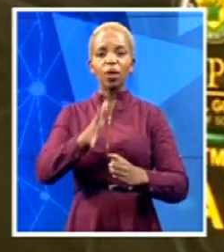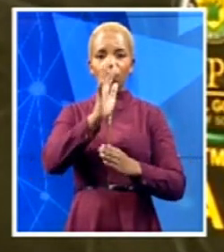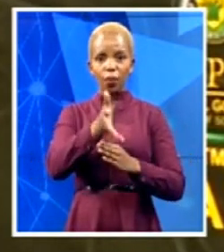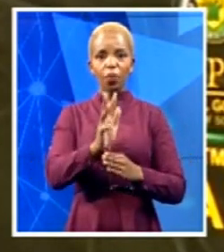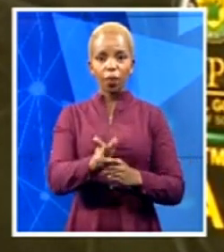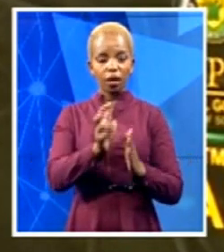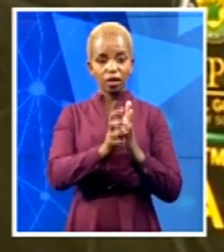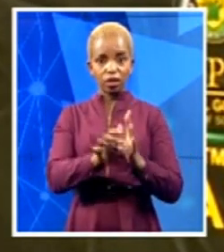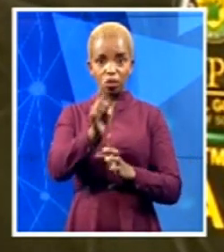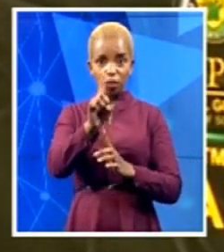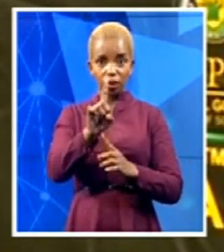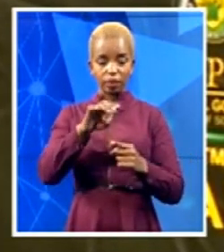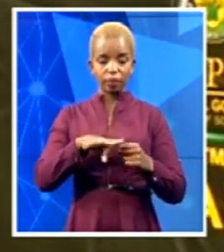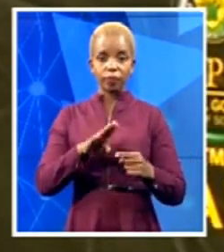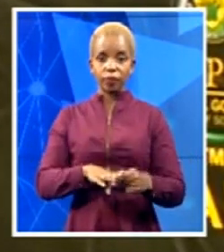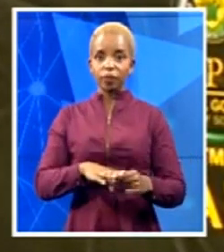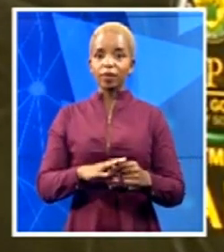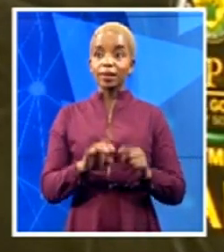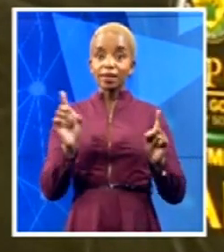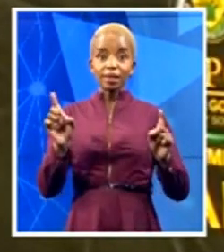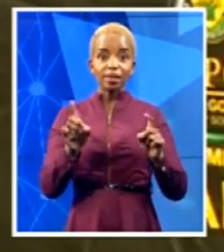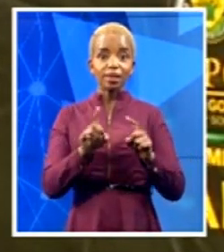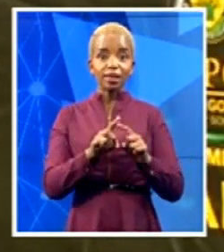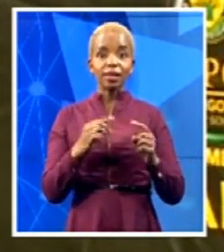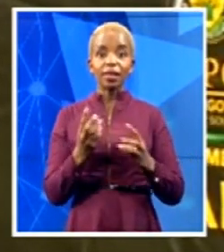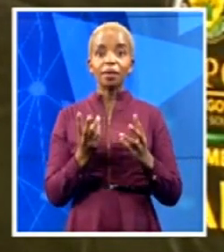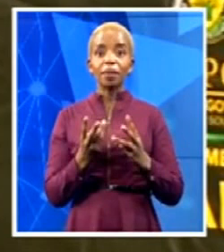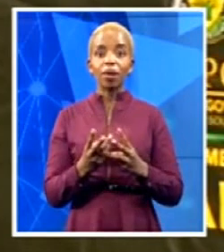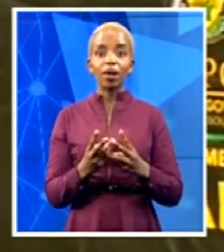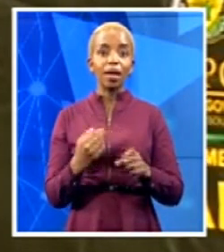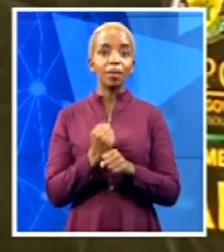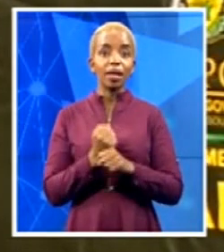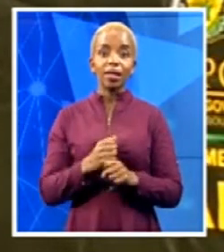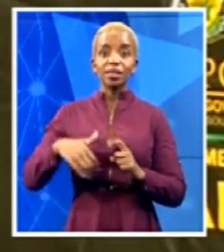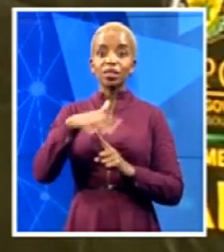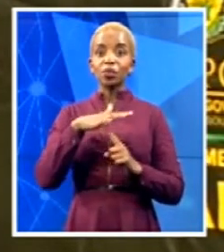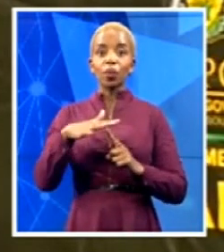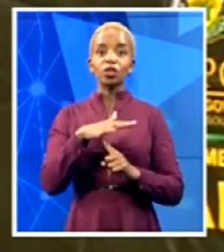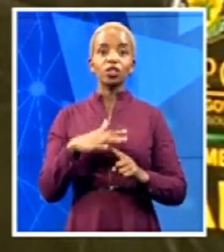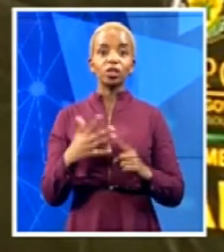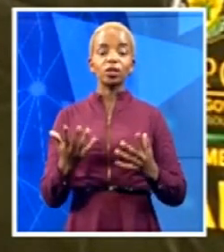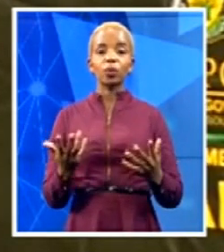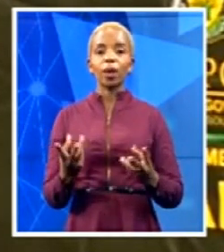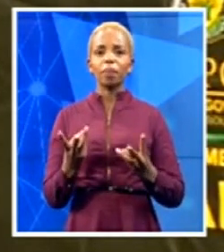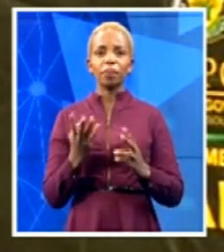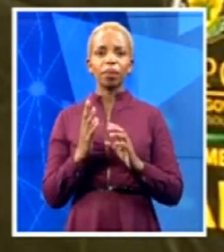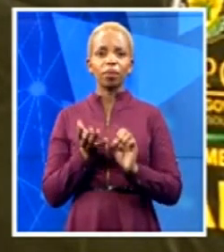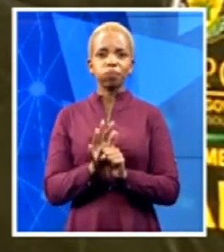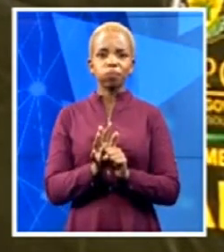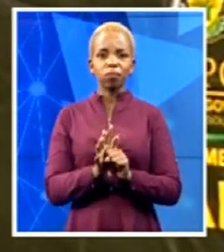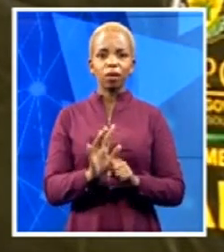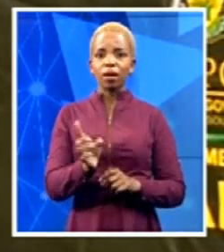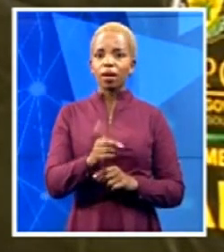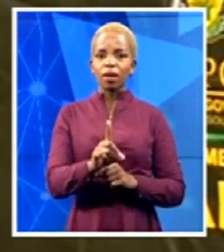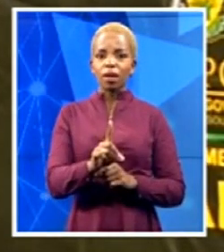they do not aggravate the situation of the pandemic. In other words, mitigation factors that